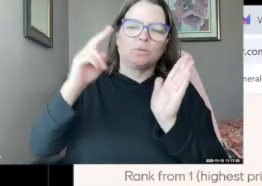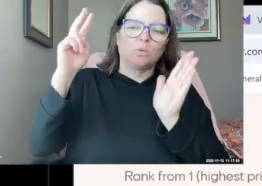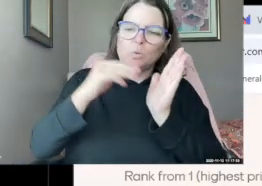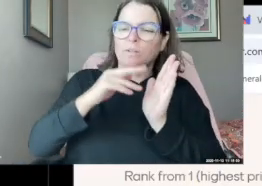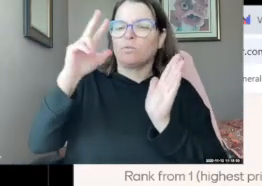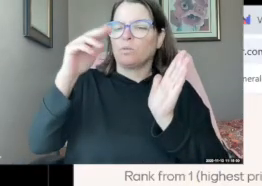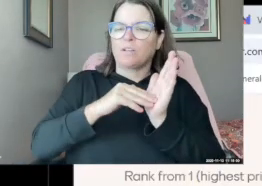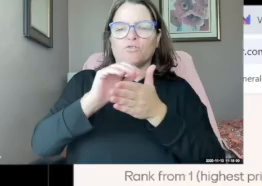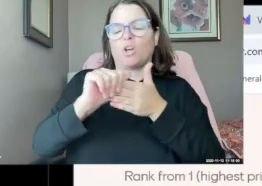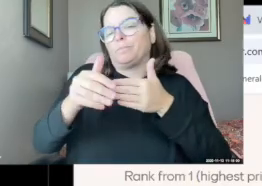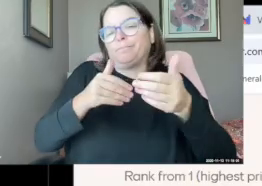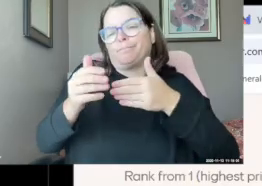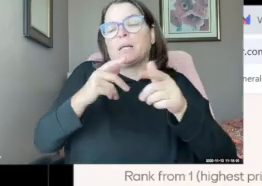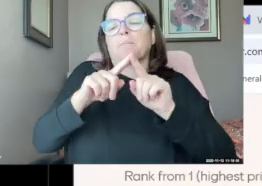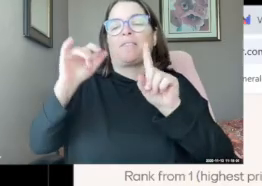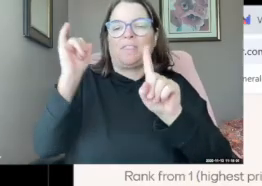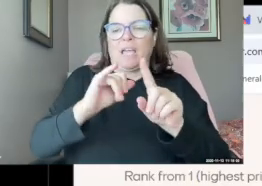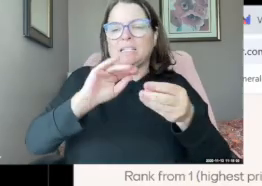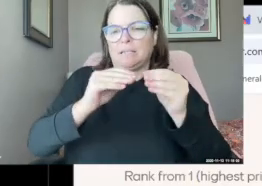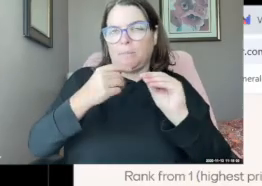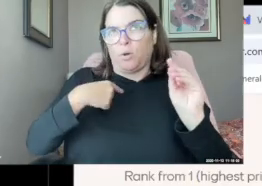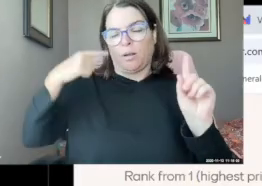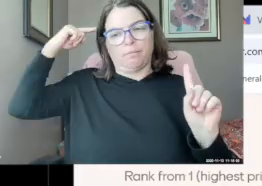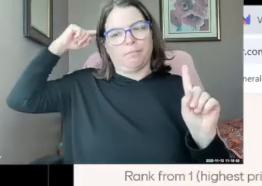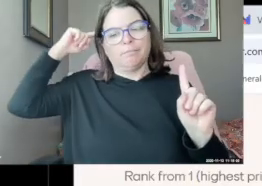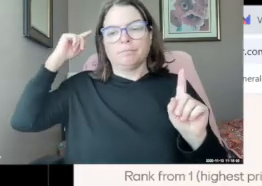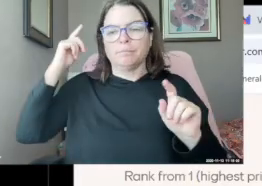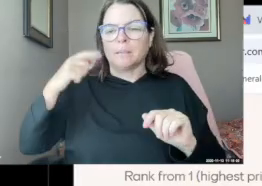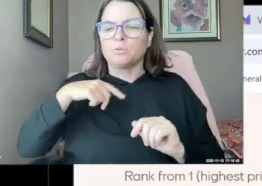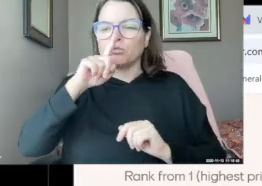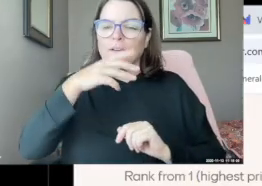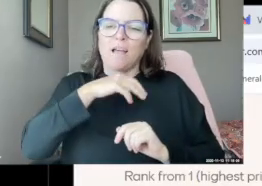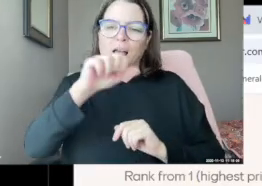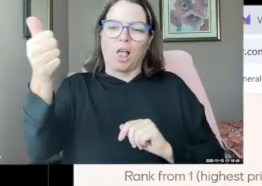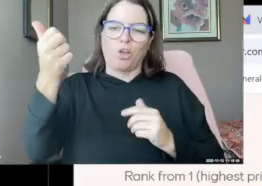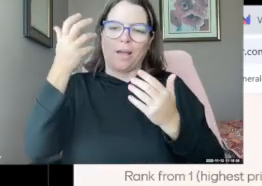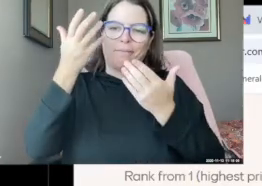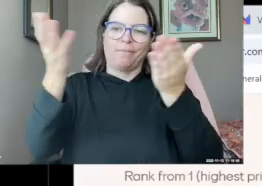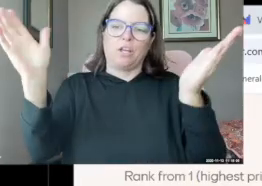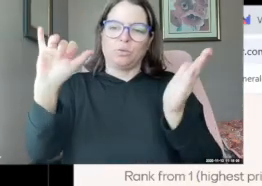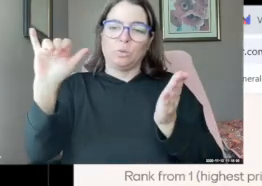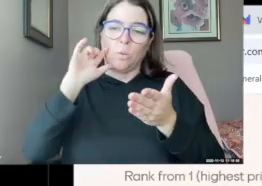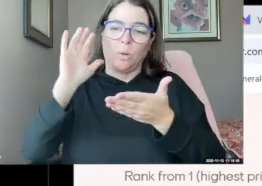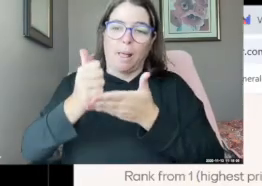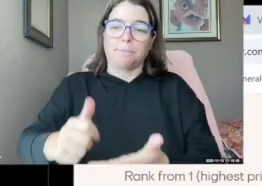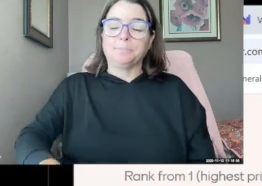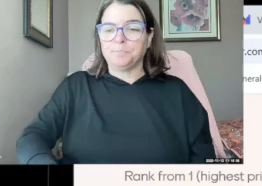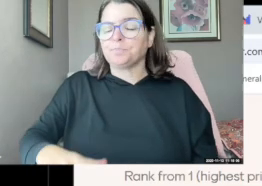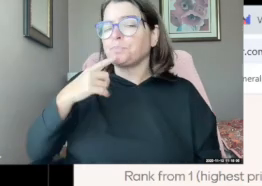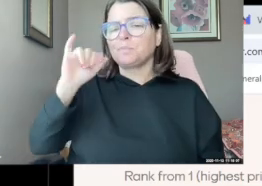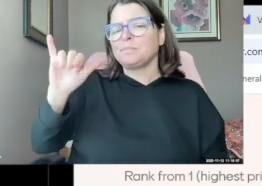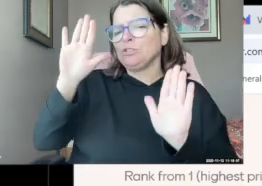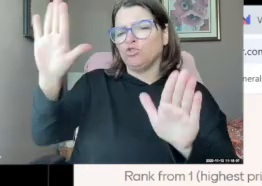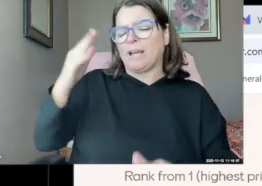there to help us quantify what the benefits could be of every, whatever, $1,000, $2,000, $3,000 you might put on the hood. But that's the number that I have in the back of my